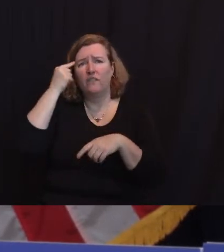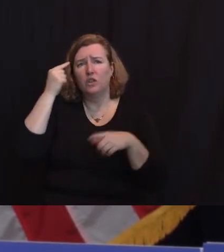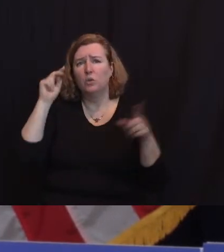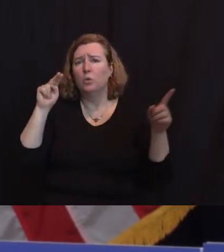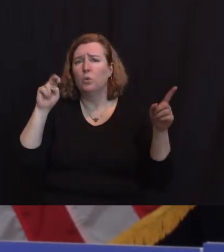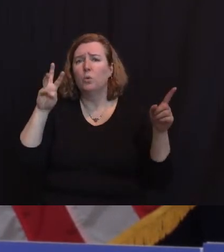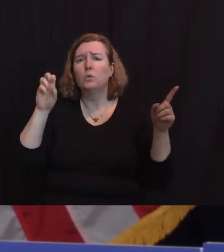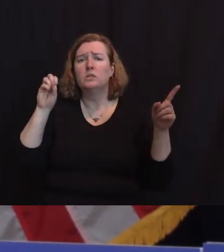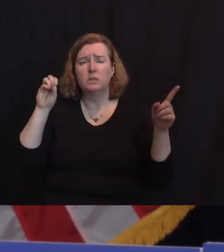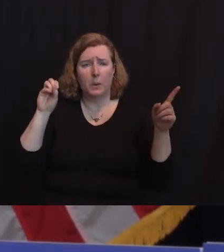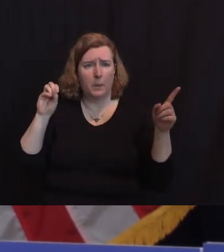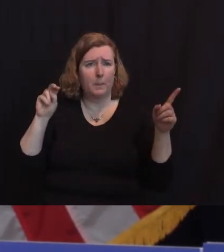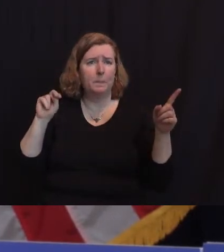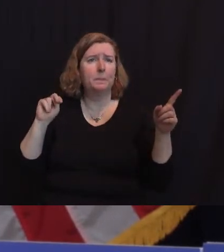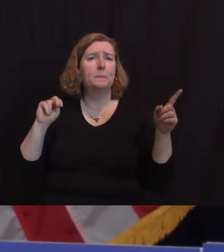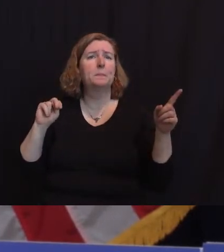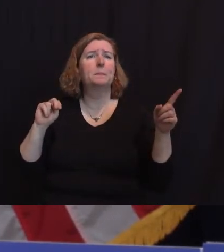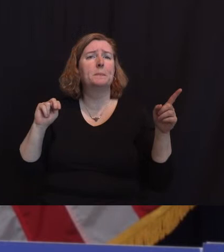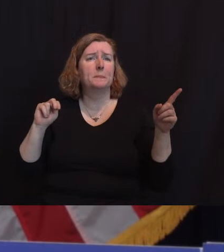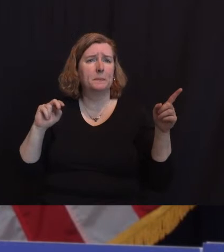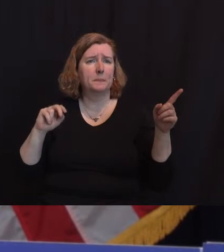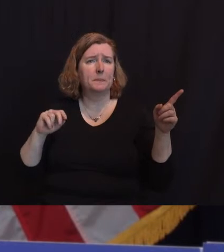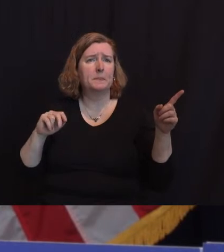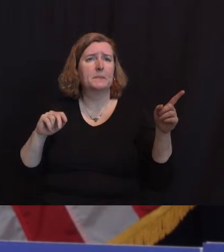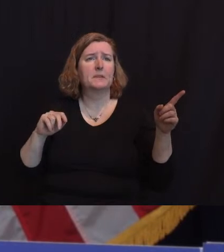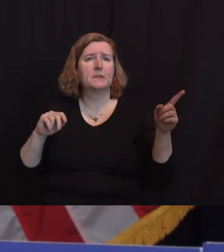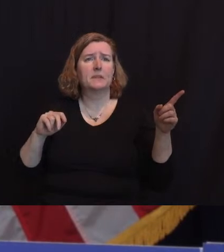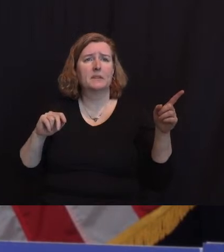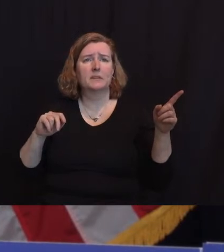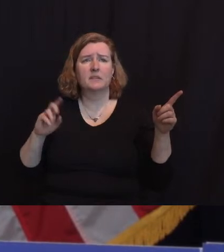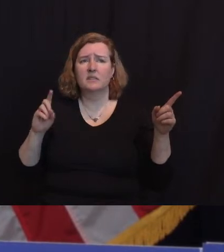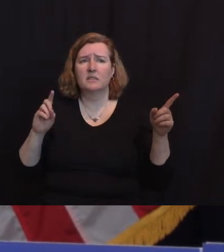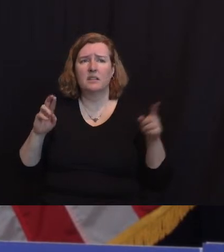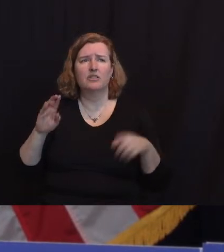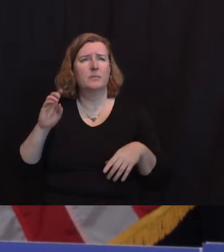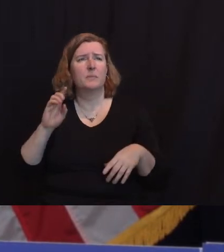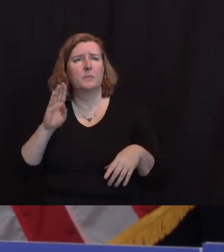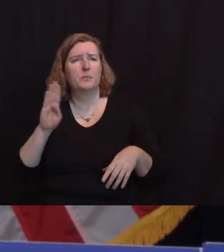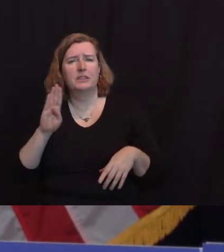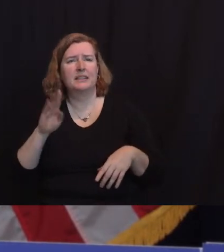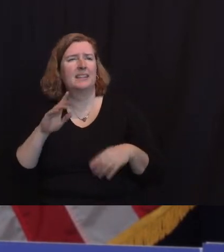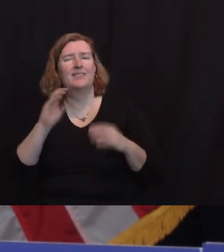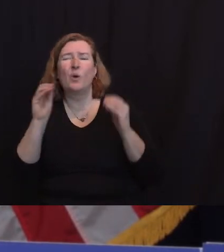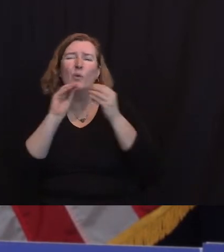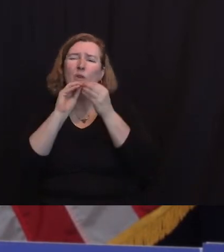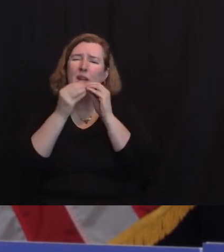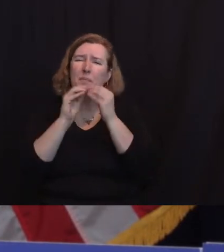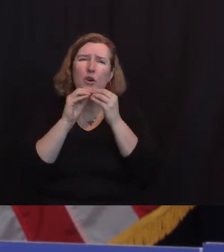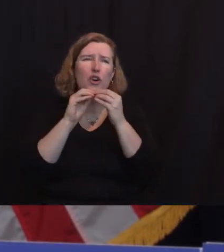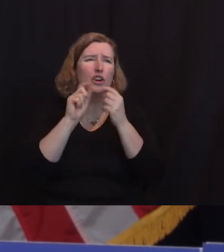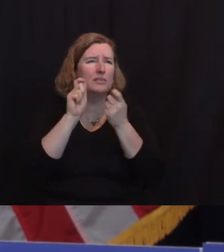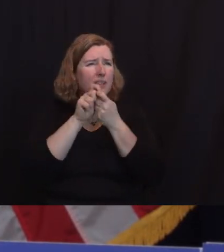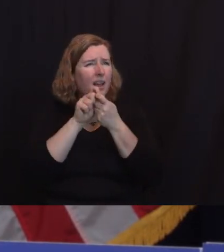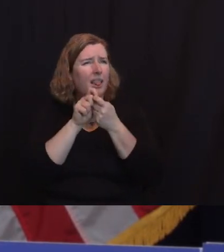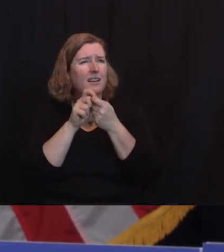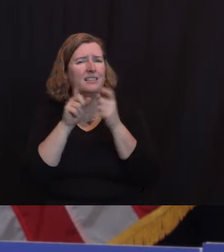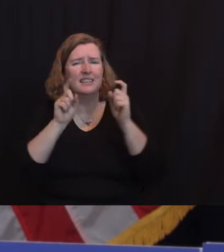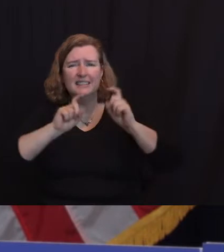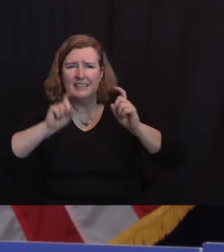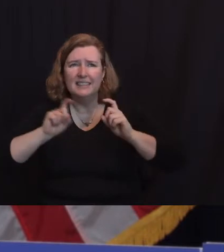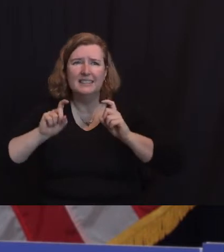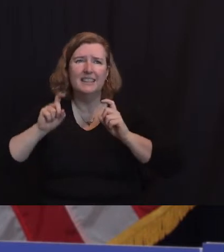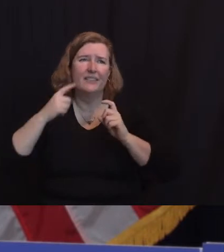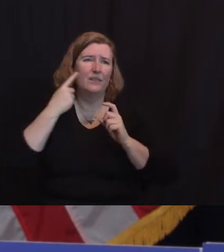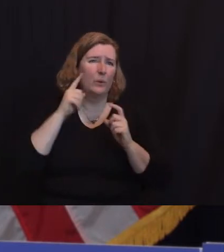against the governor. There's no specific metric that you would look at to make a decision on